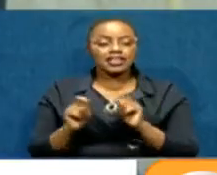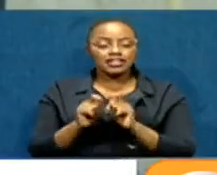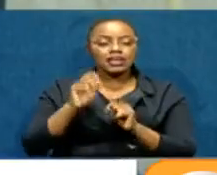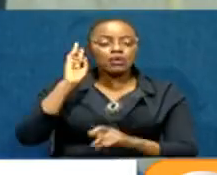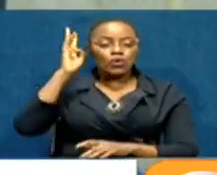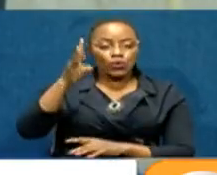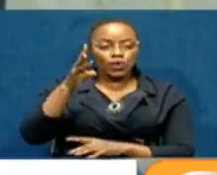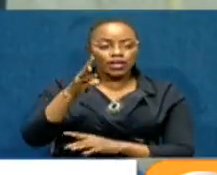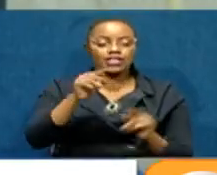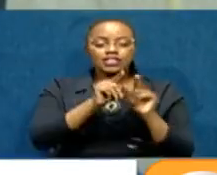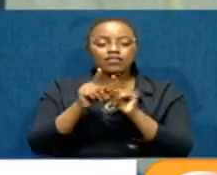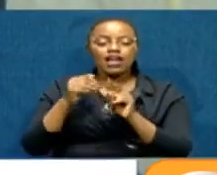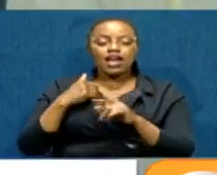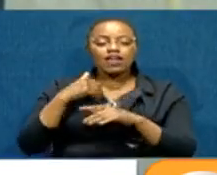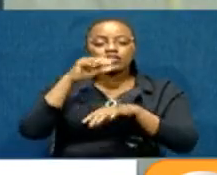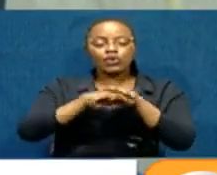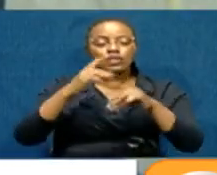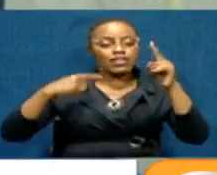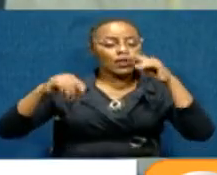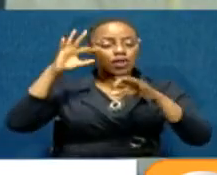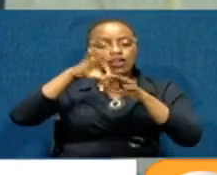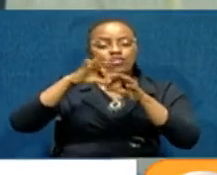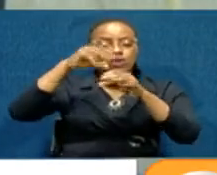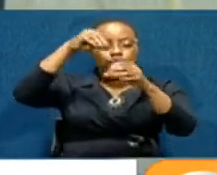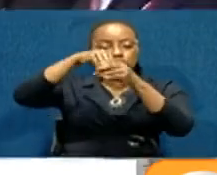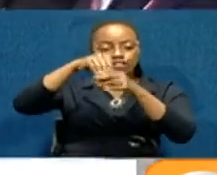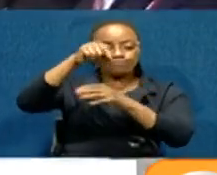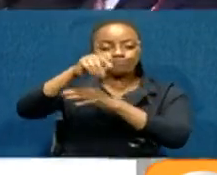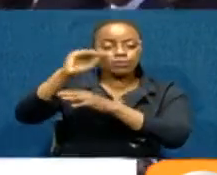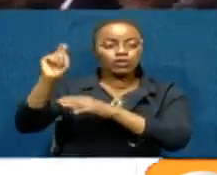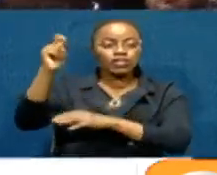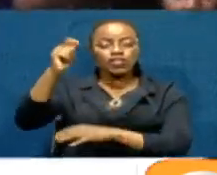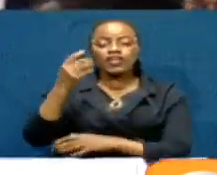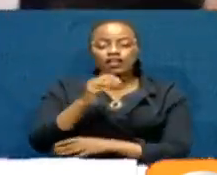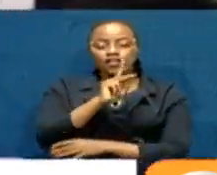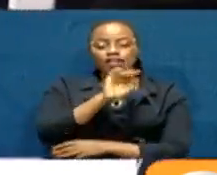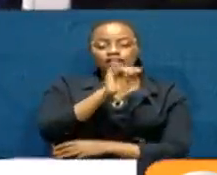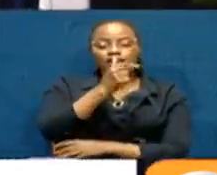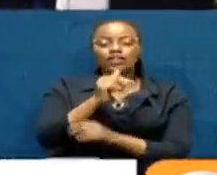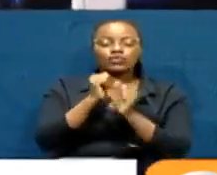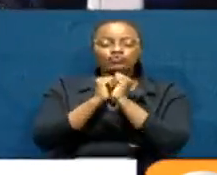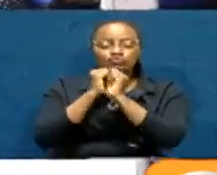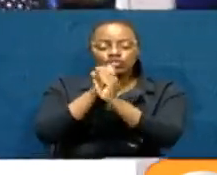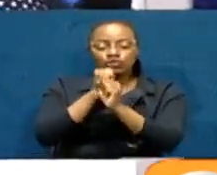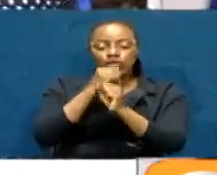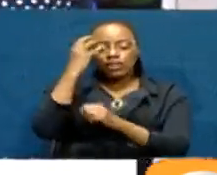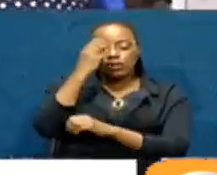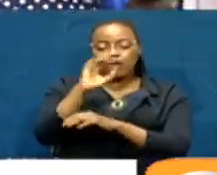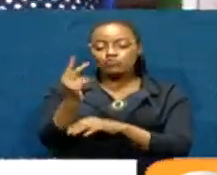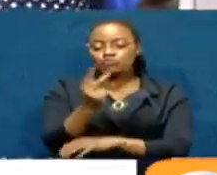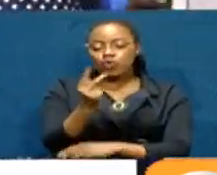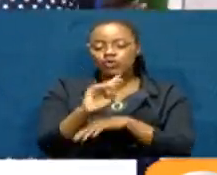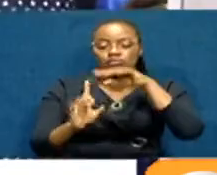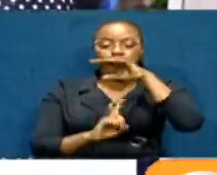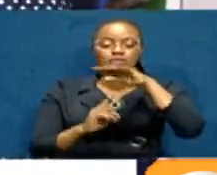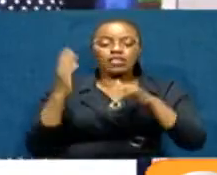going to get a winning vote within the Mount Kenya region. Kiraitu has worked closely with Karua as cabinet ministers in